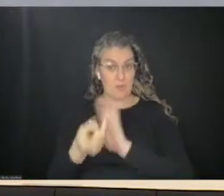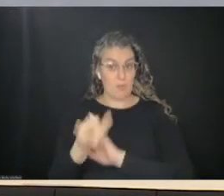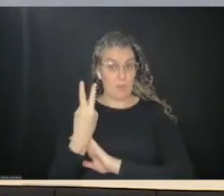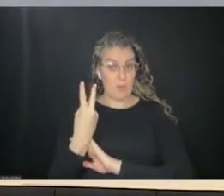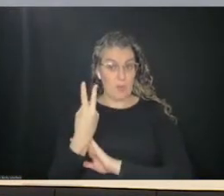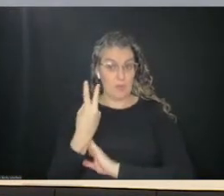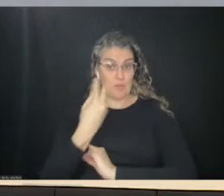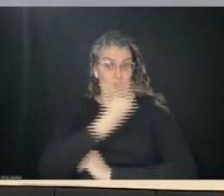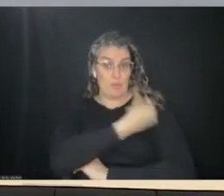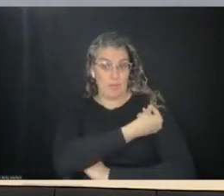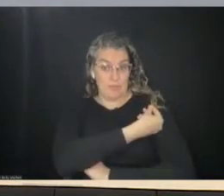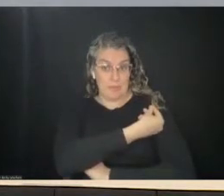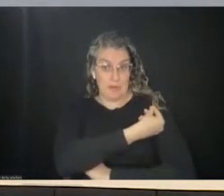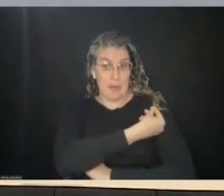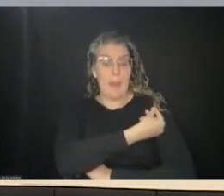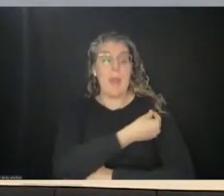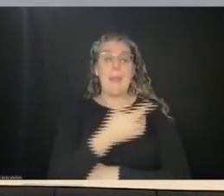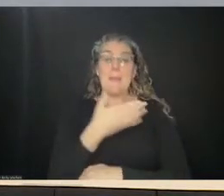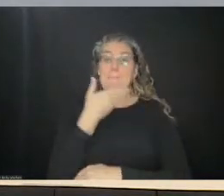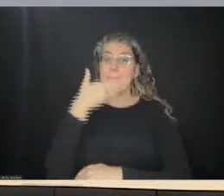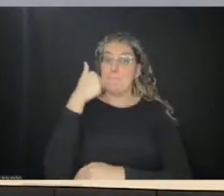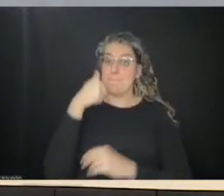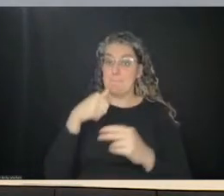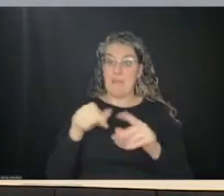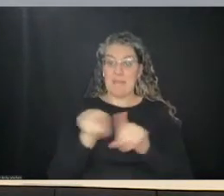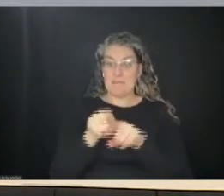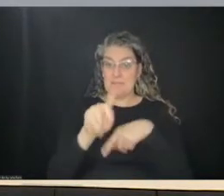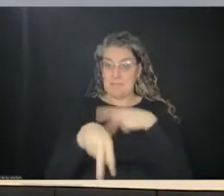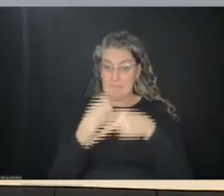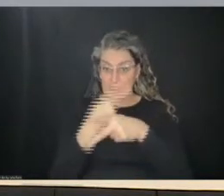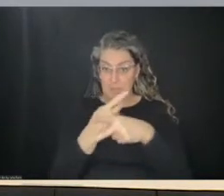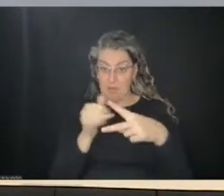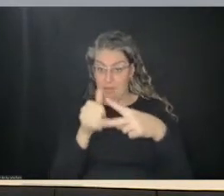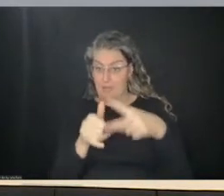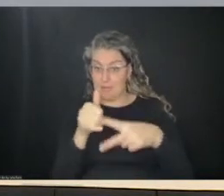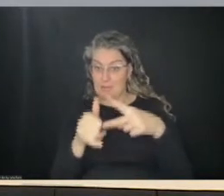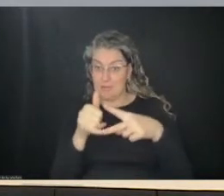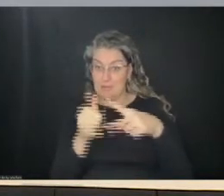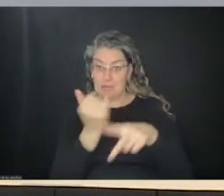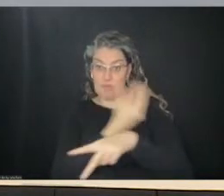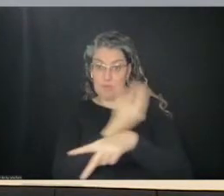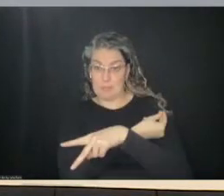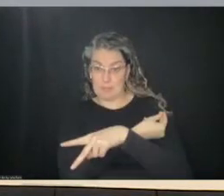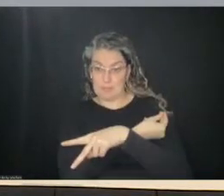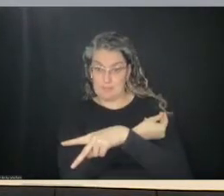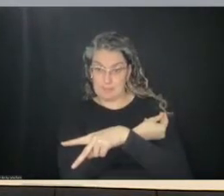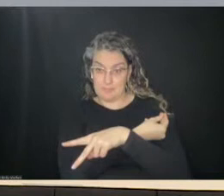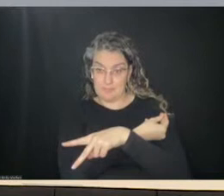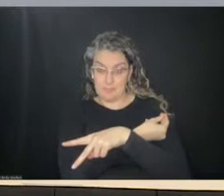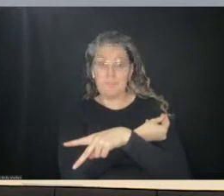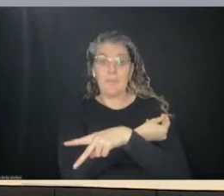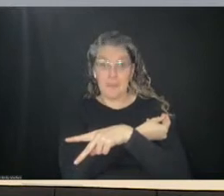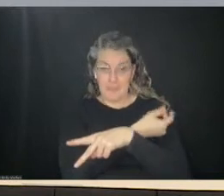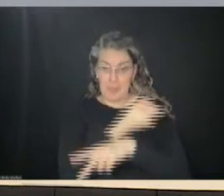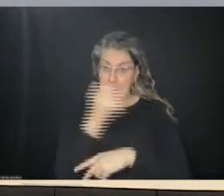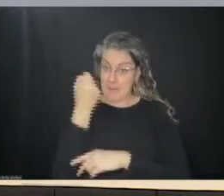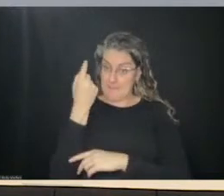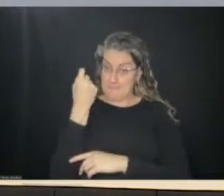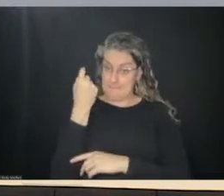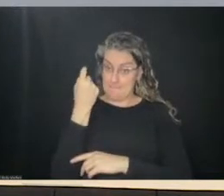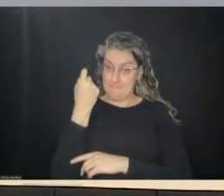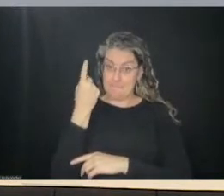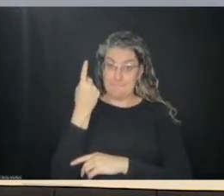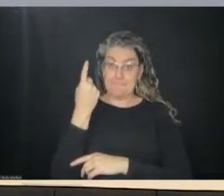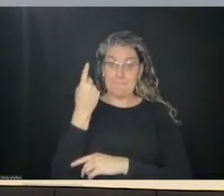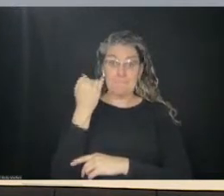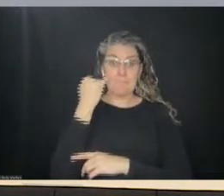same vaccine is used for both doses. And certainly pending NACI confirmation, PEI plans to give people who